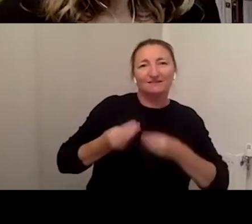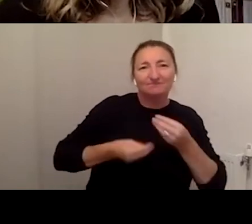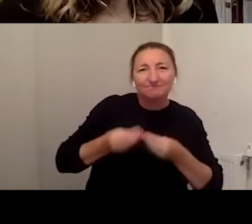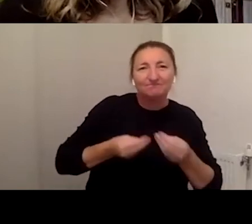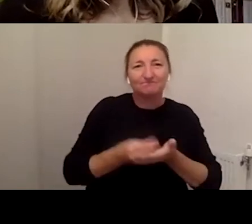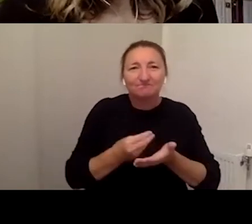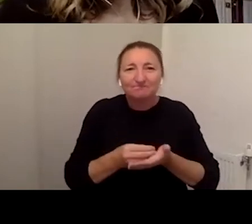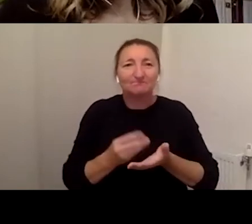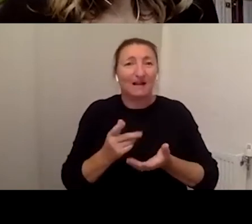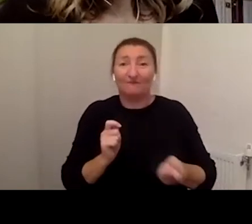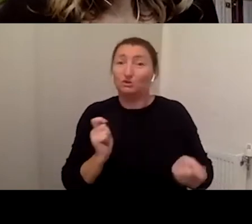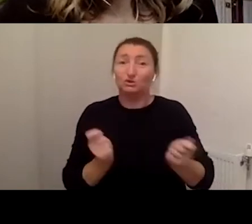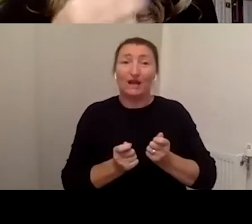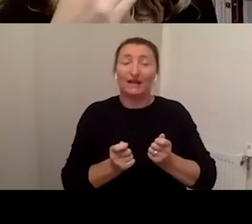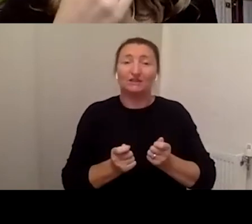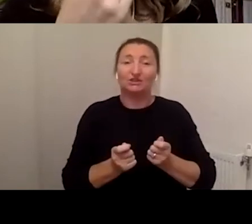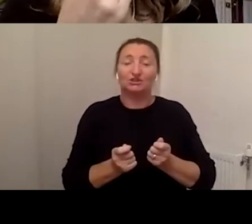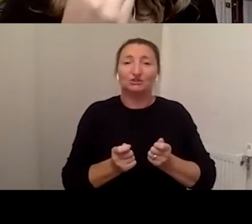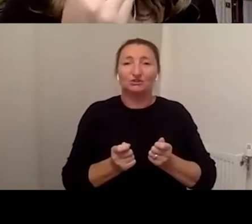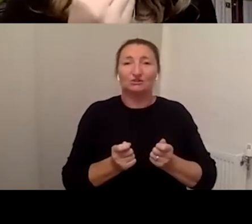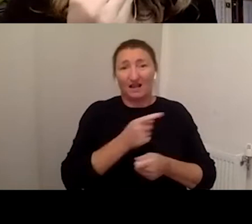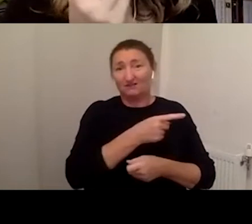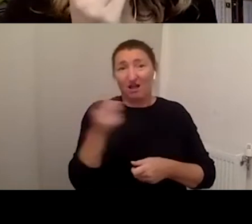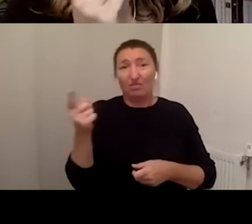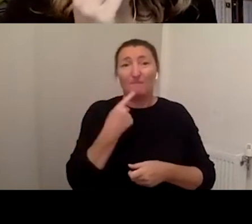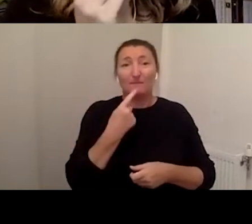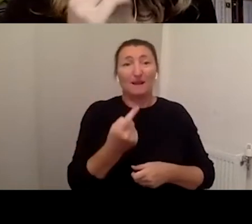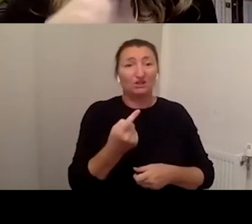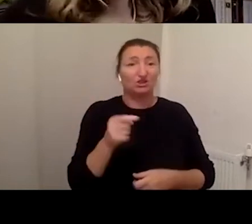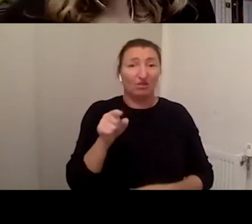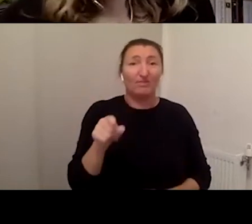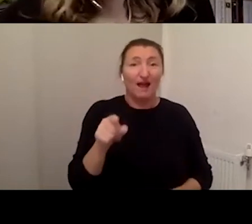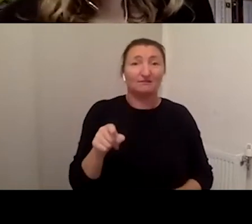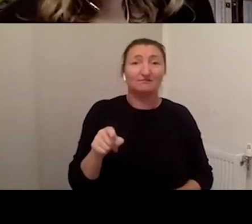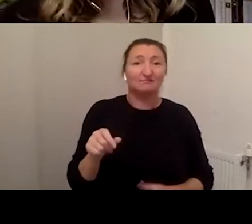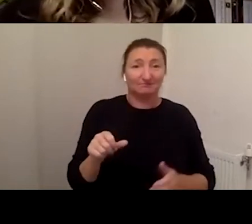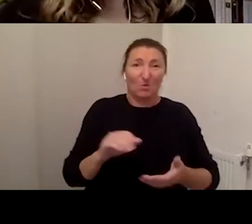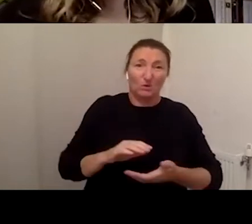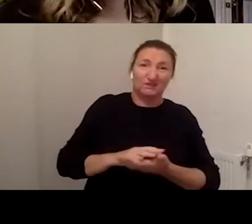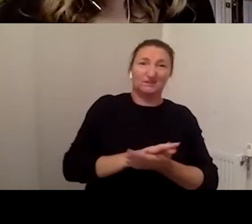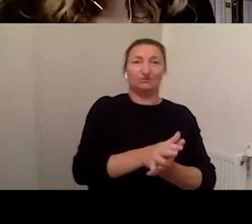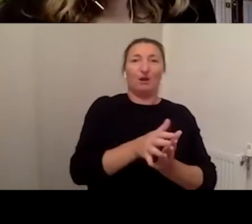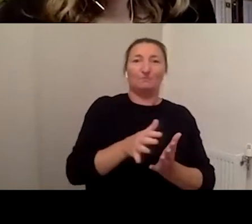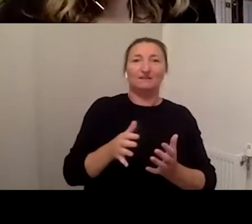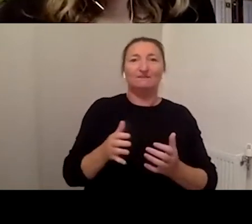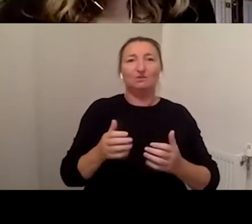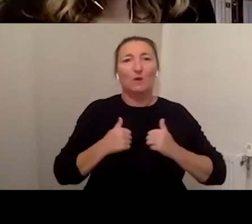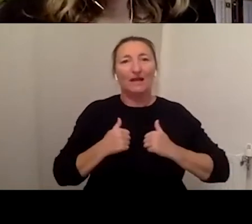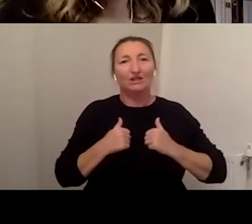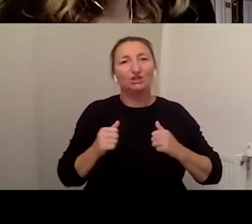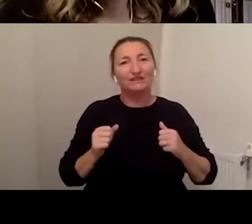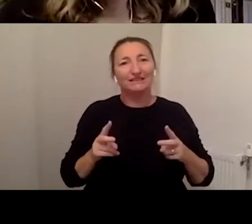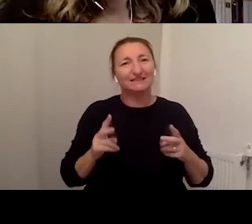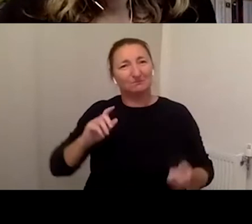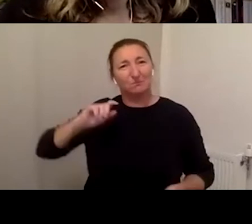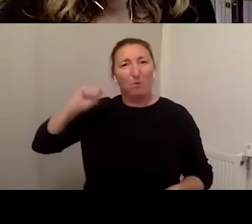has touched upon and Andy have touched upon, and that kind of is more disruptive to the energy system. So I think there will